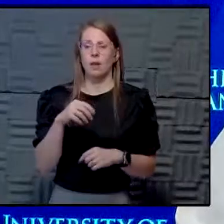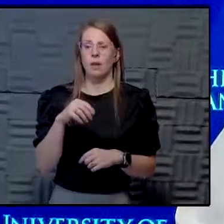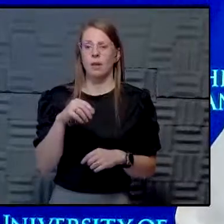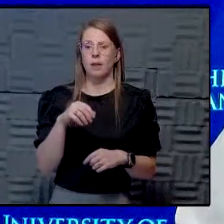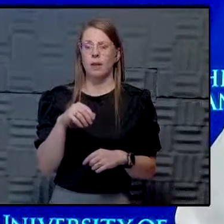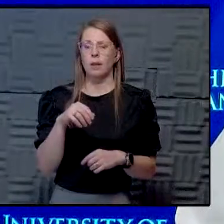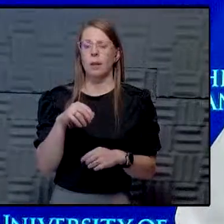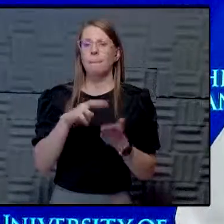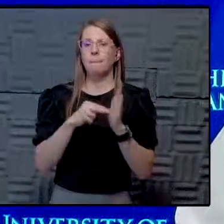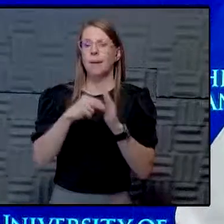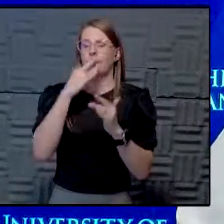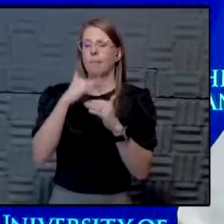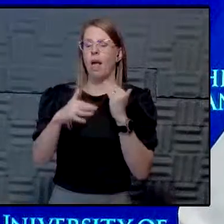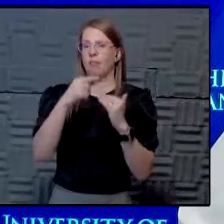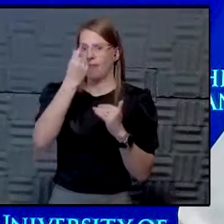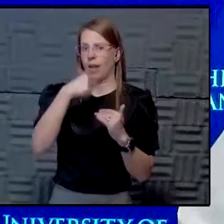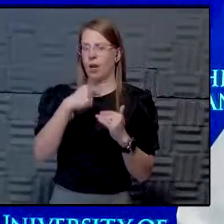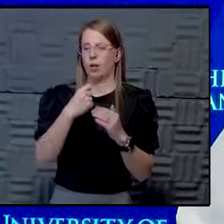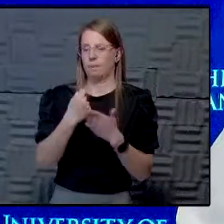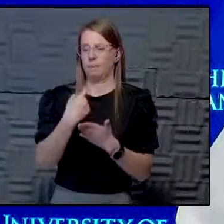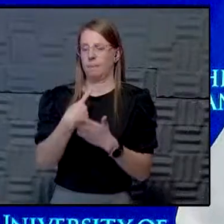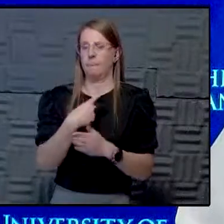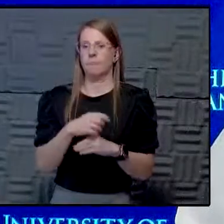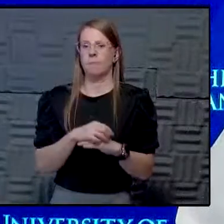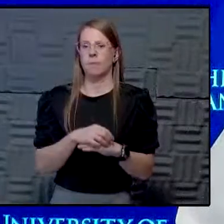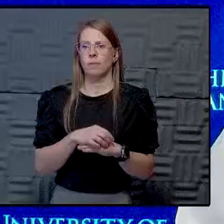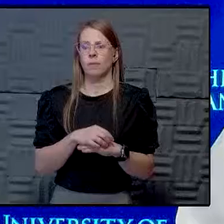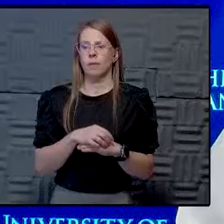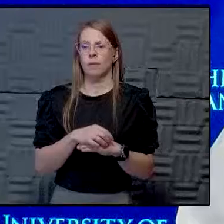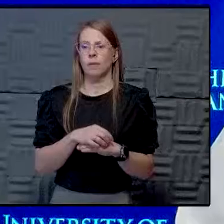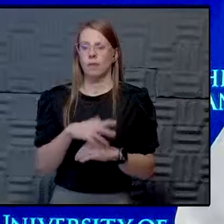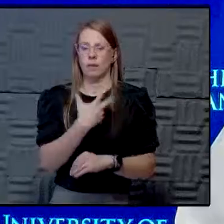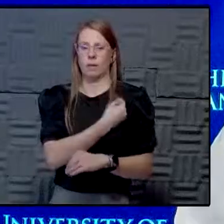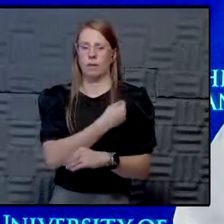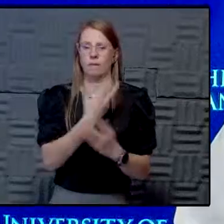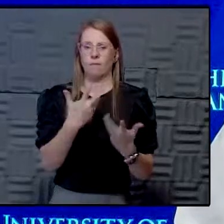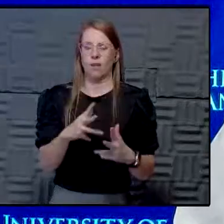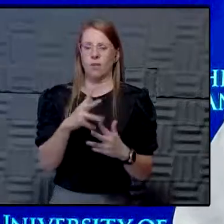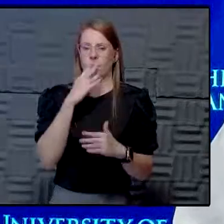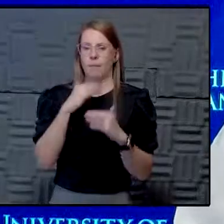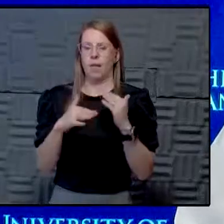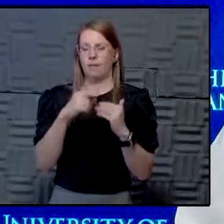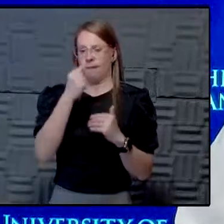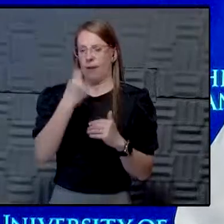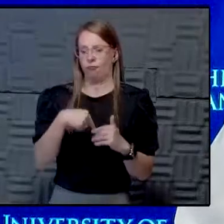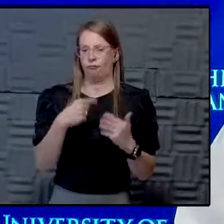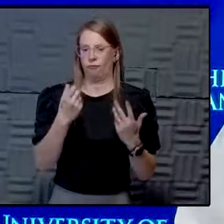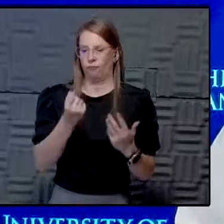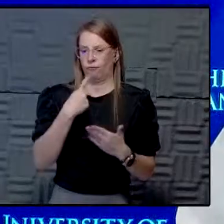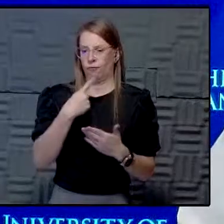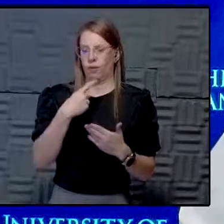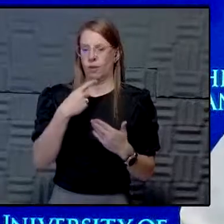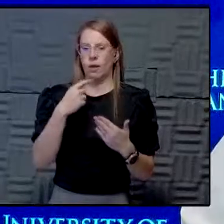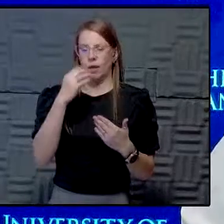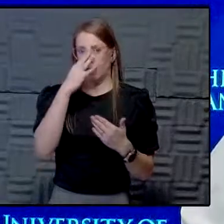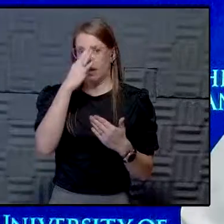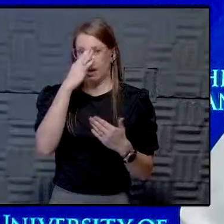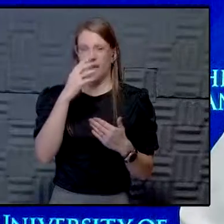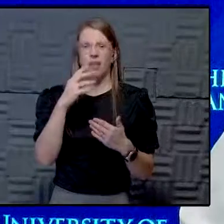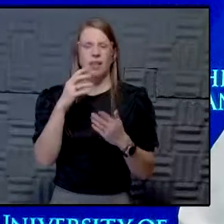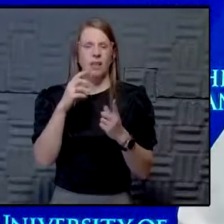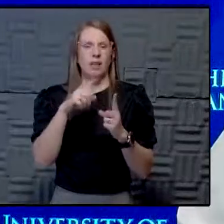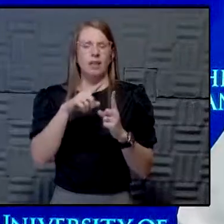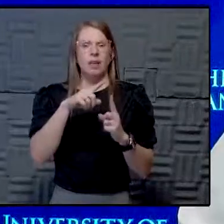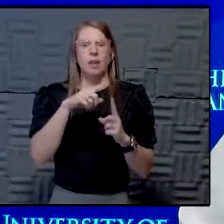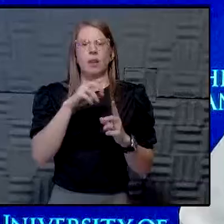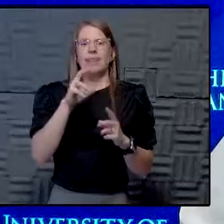means you're going to be on blood thinners, and if you're on blood thinners, then you can get the shot and not worry about it because you're already on blood thinners. I'm assuming, because most of the time, if you really had a lot of blood clots,